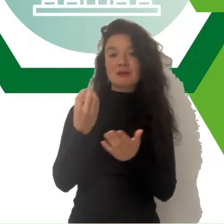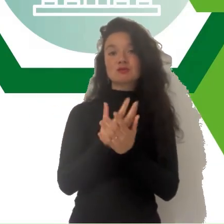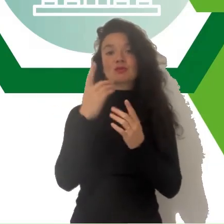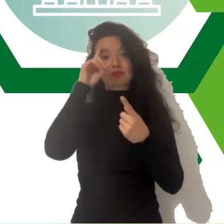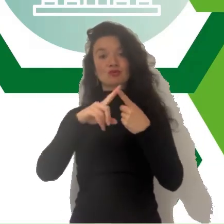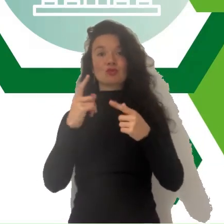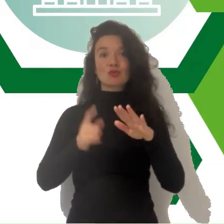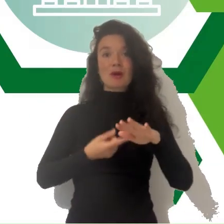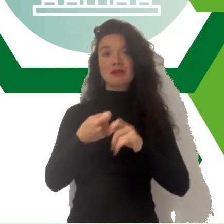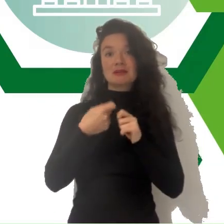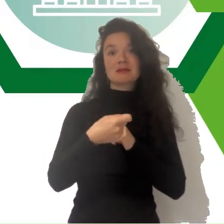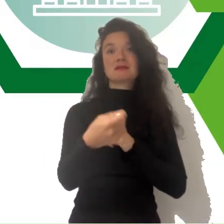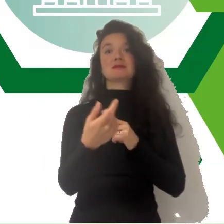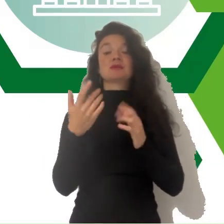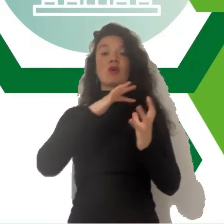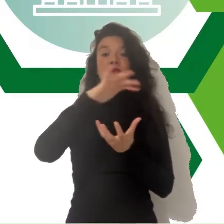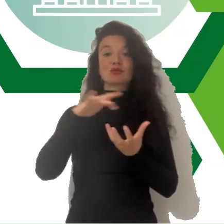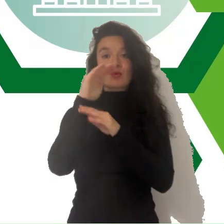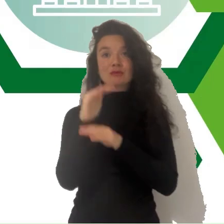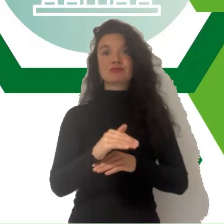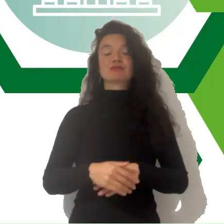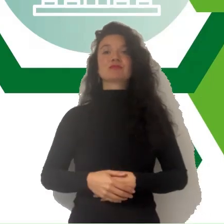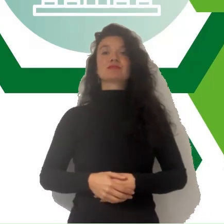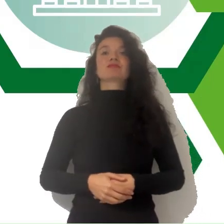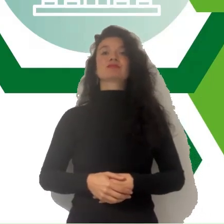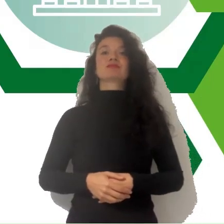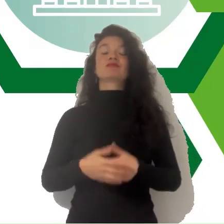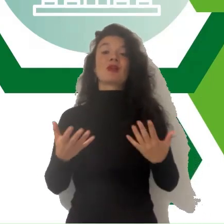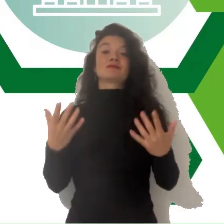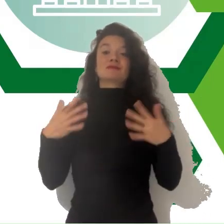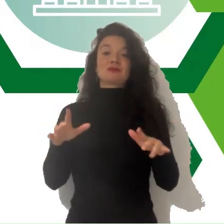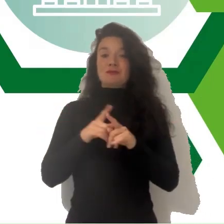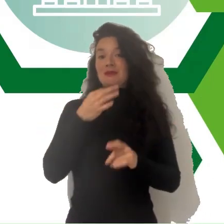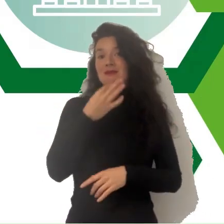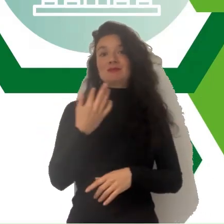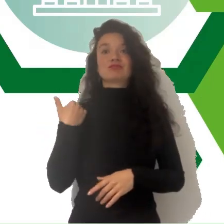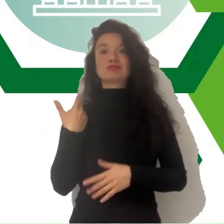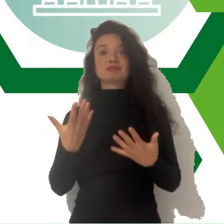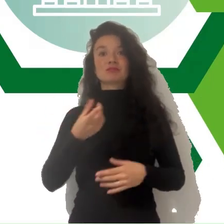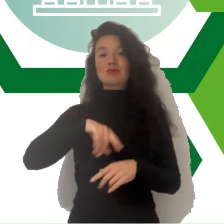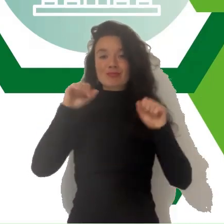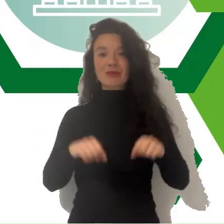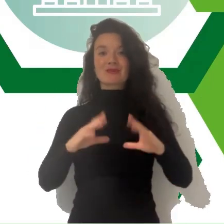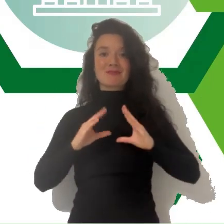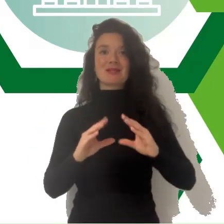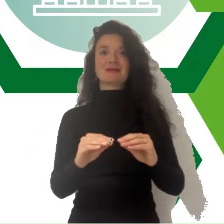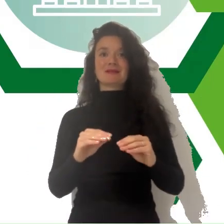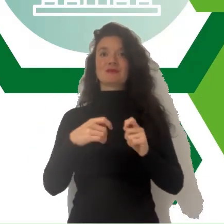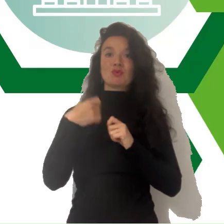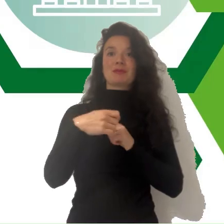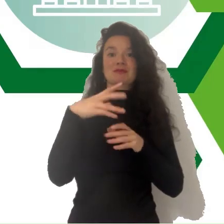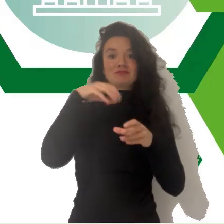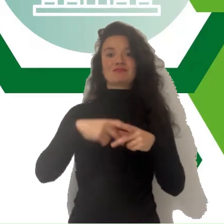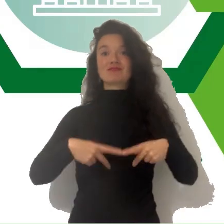households. They can raise public awareness by launching campaigns, educational programs,